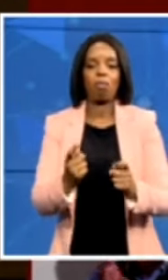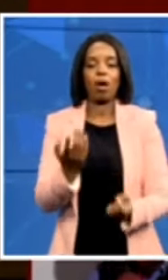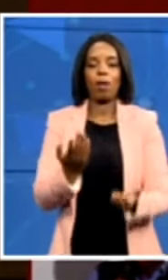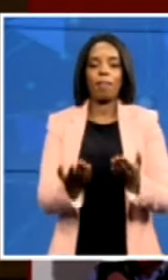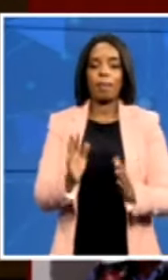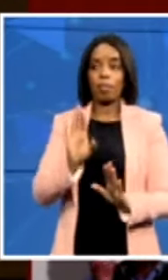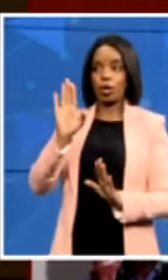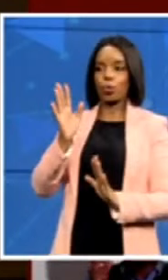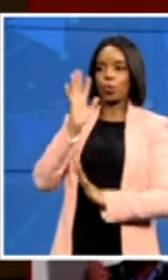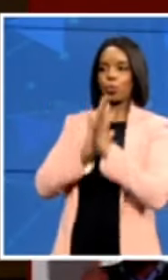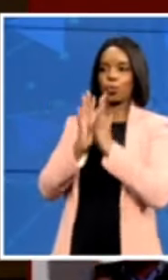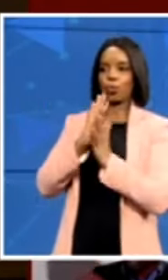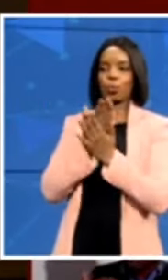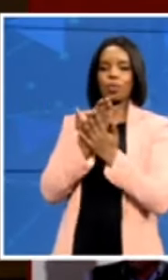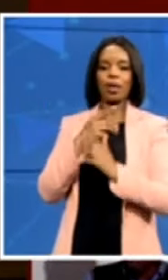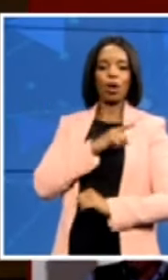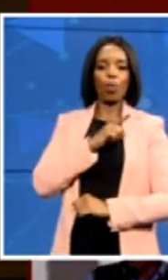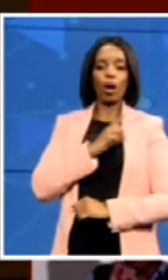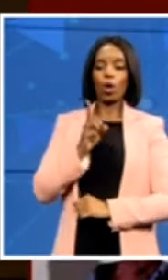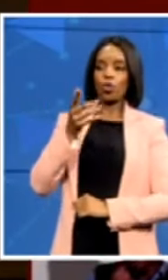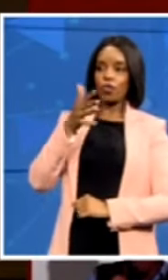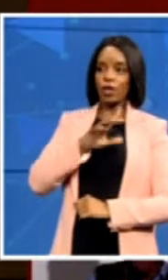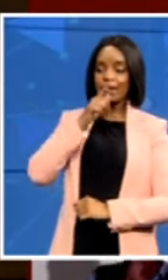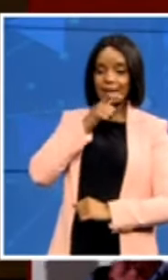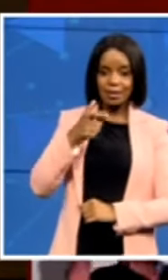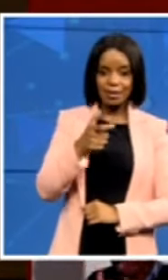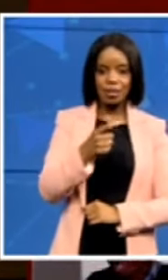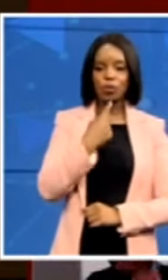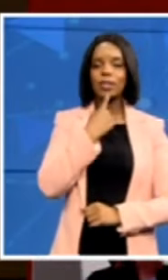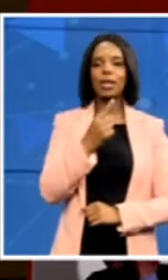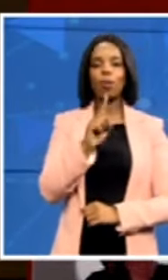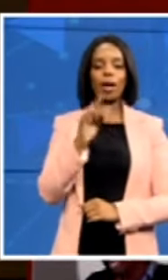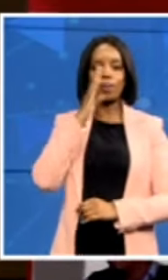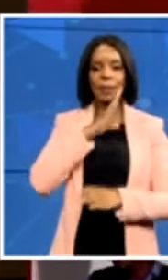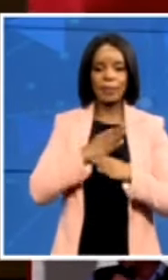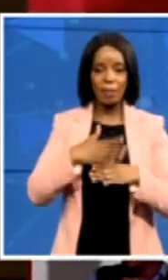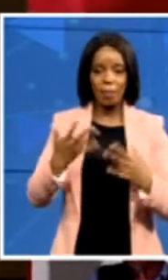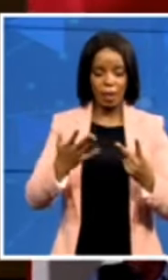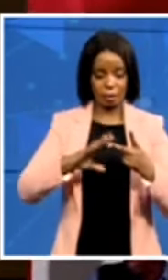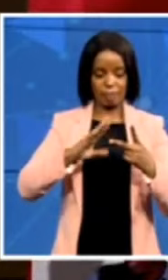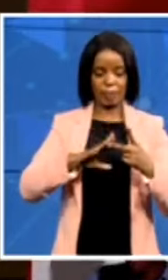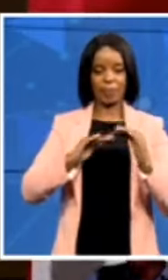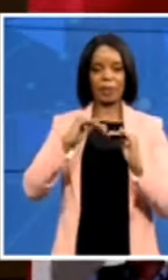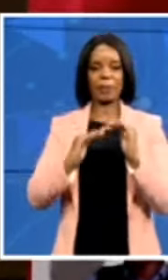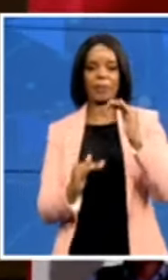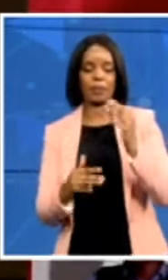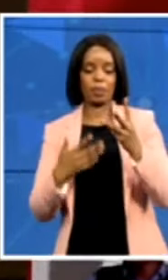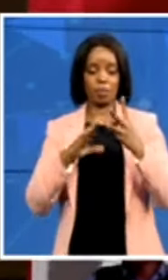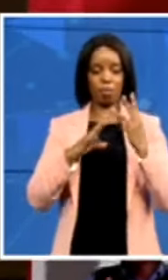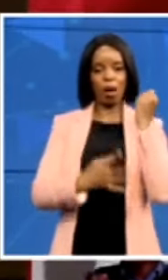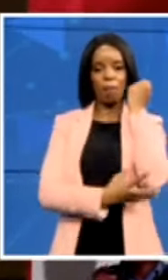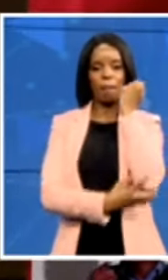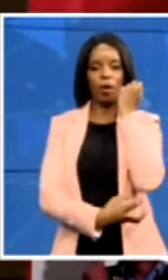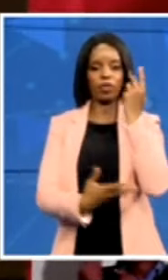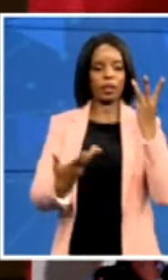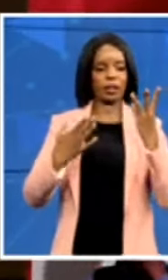hearing is that unemployment, inequality, and poverty were a ripe minefield for anyone